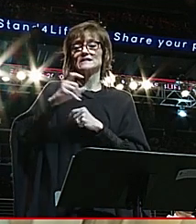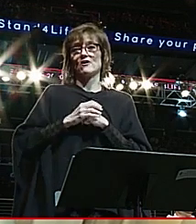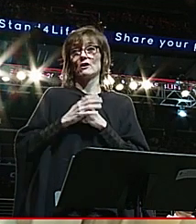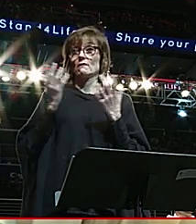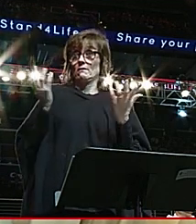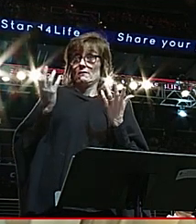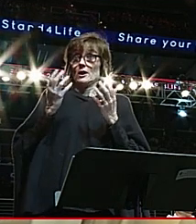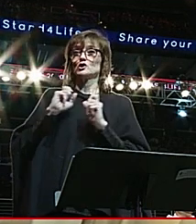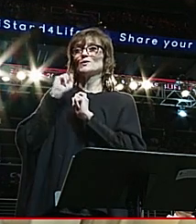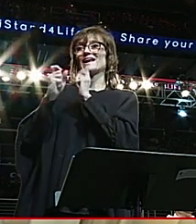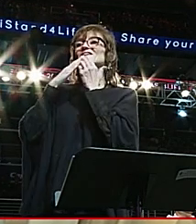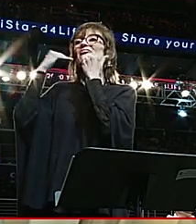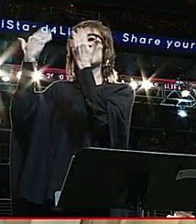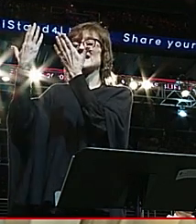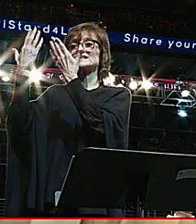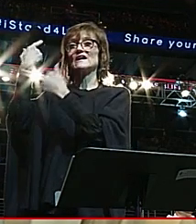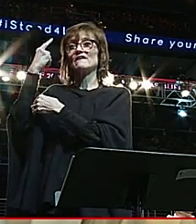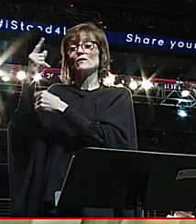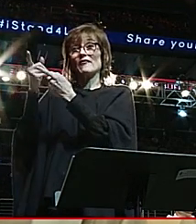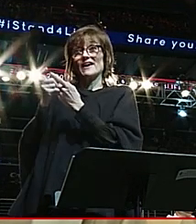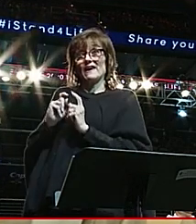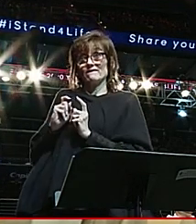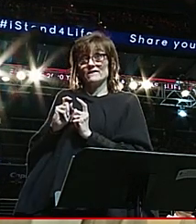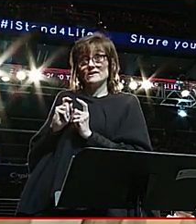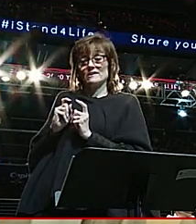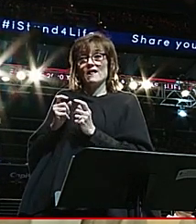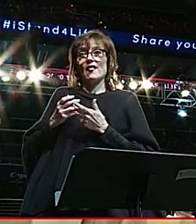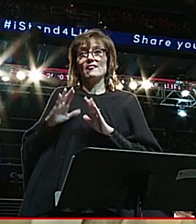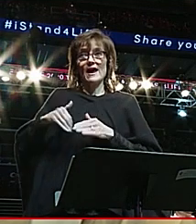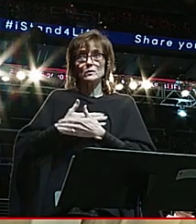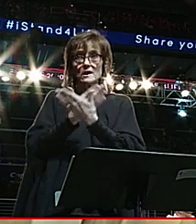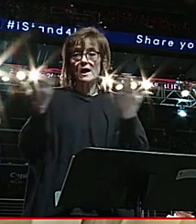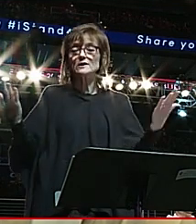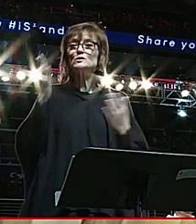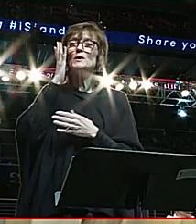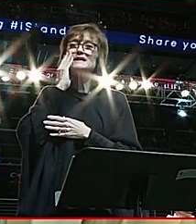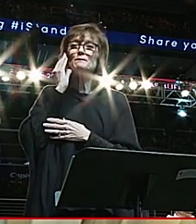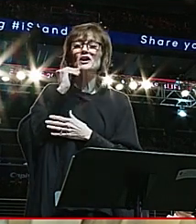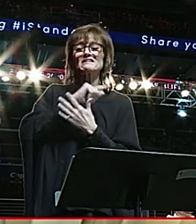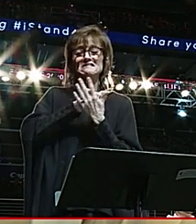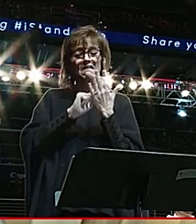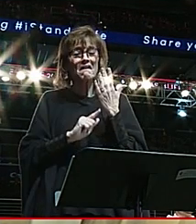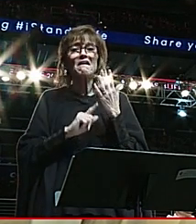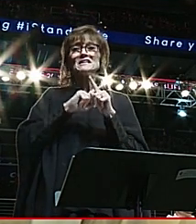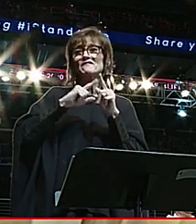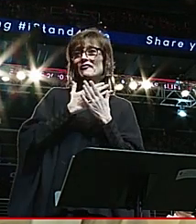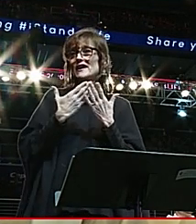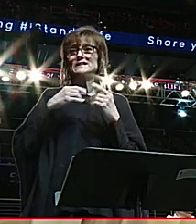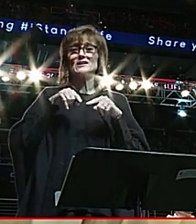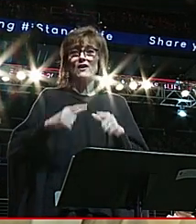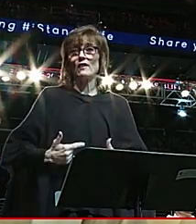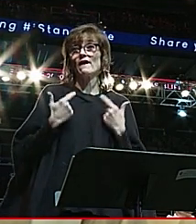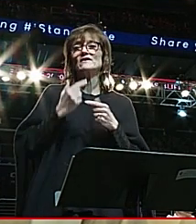thanks for the gift that has enabled us to have all sorts of experiences in our life. Think about it,